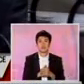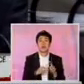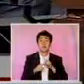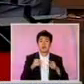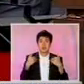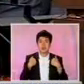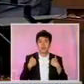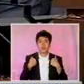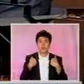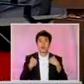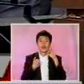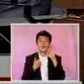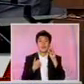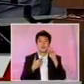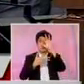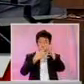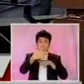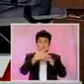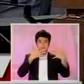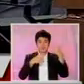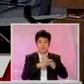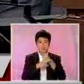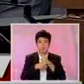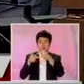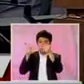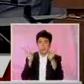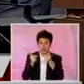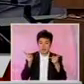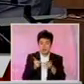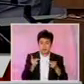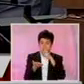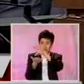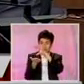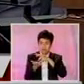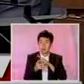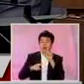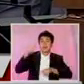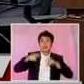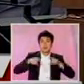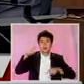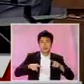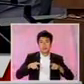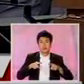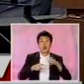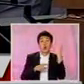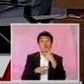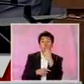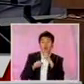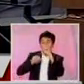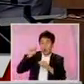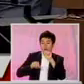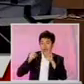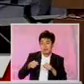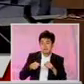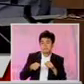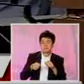list of fair market values of properties in a certain locality, hindi po ba? Totoo po yun. And it is the City Assessor who